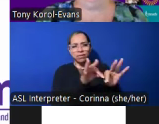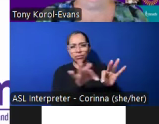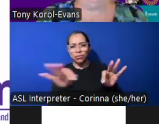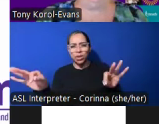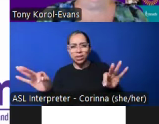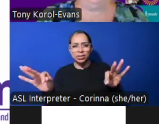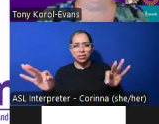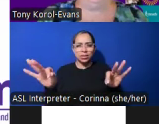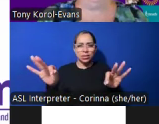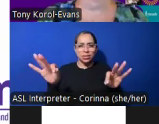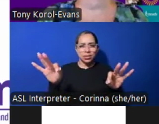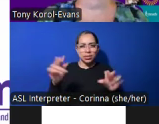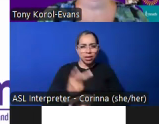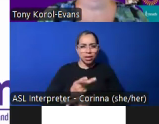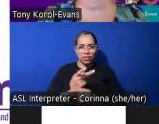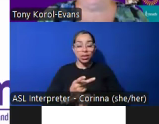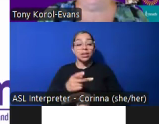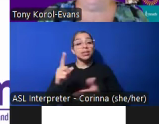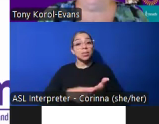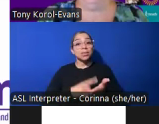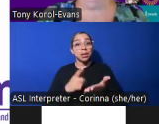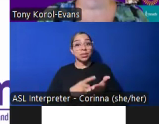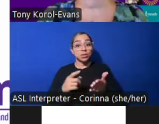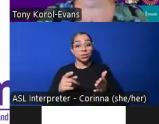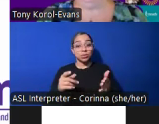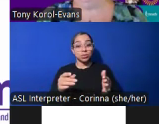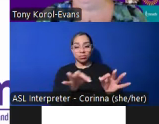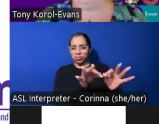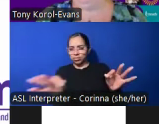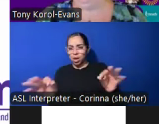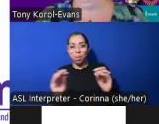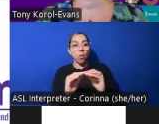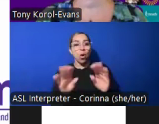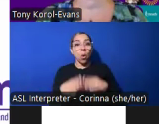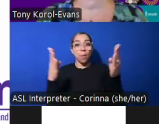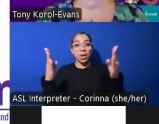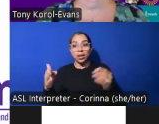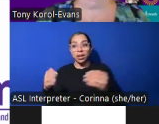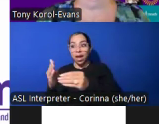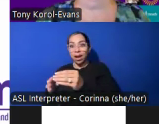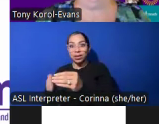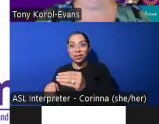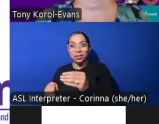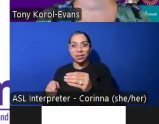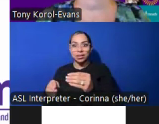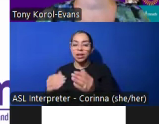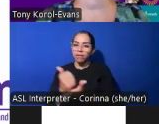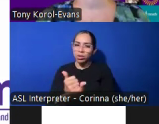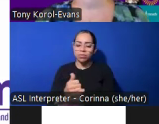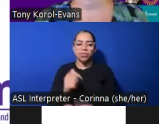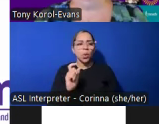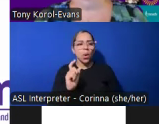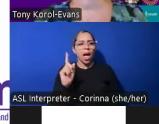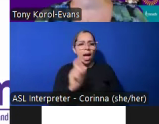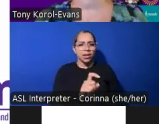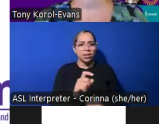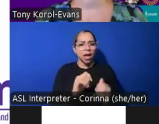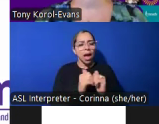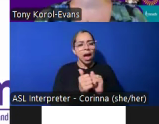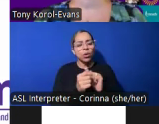leaving questions to be more open-ended can be really helpful. So asking, how would you